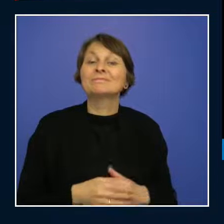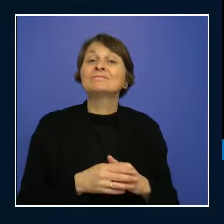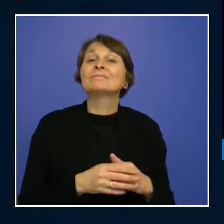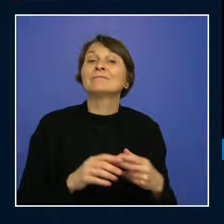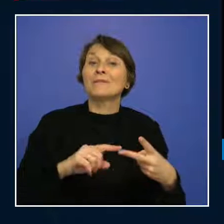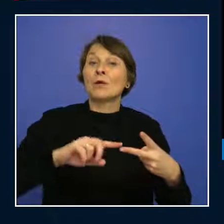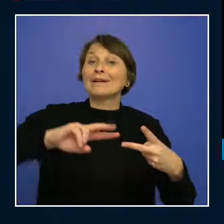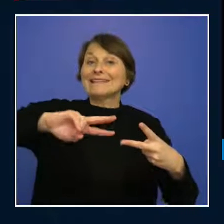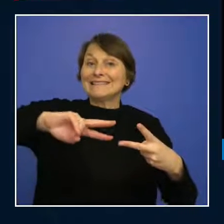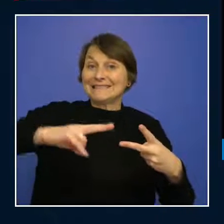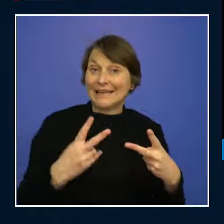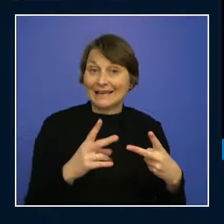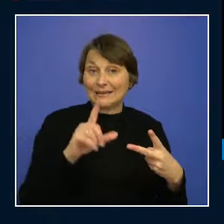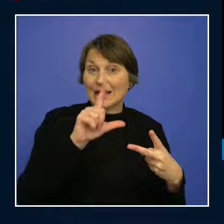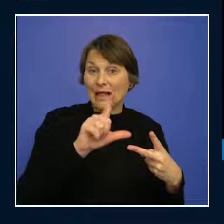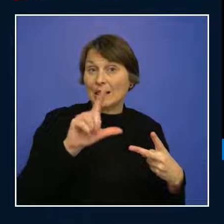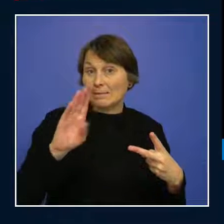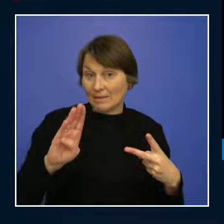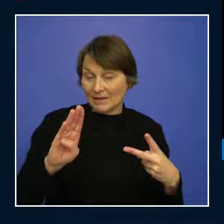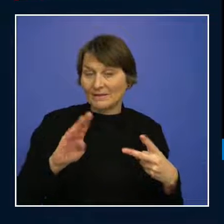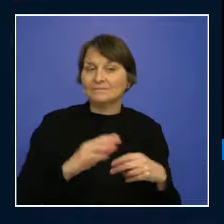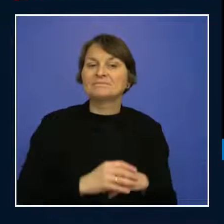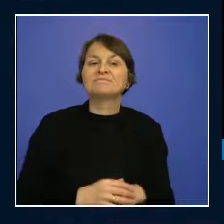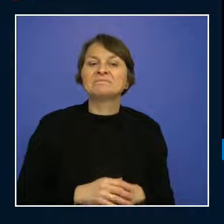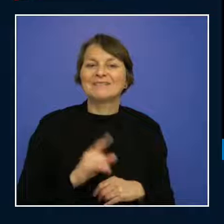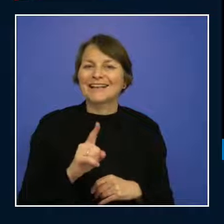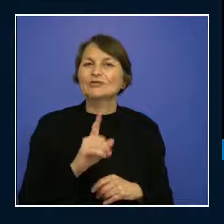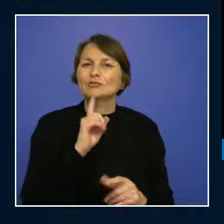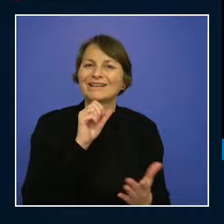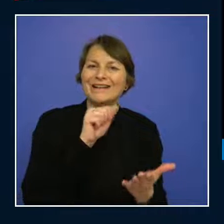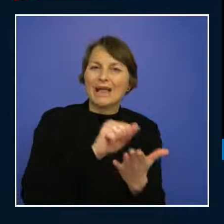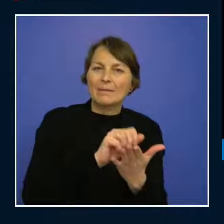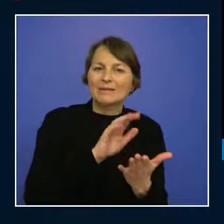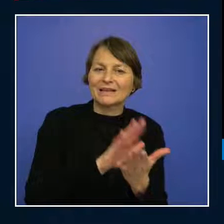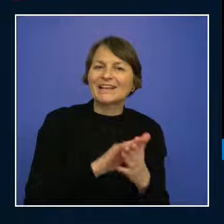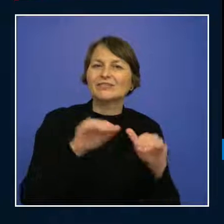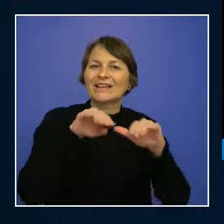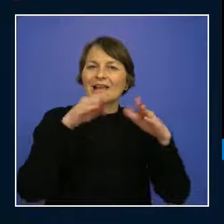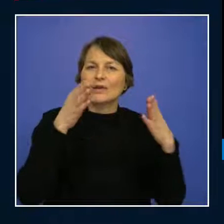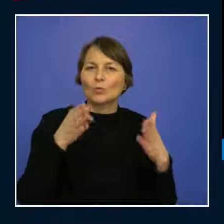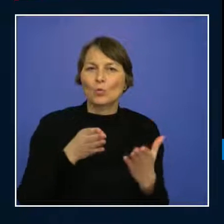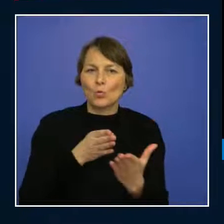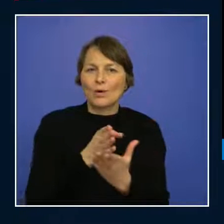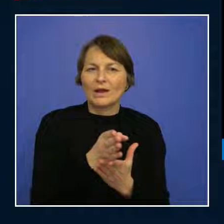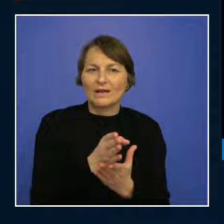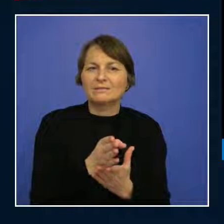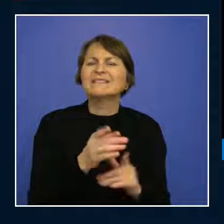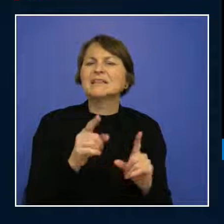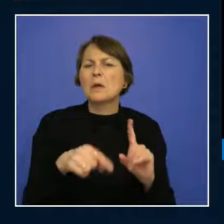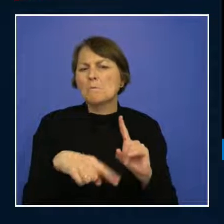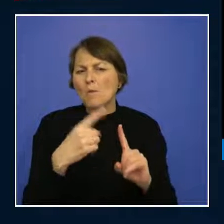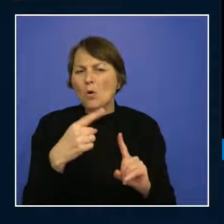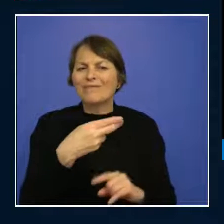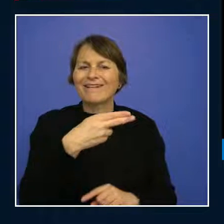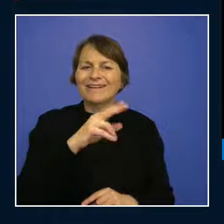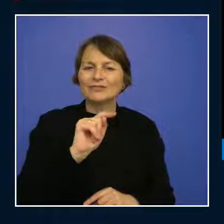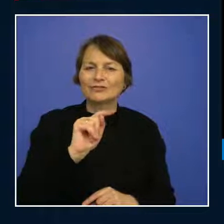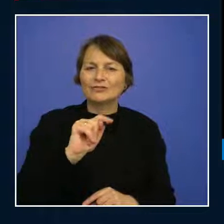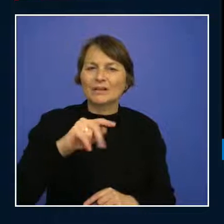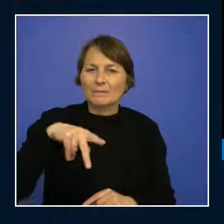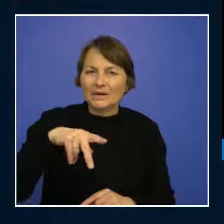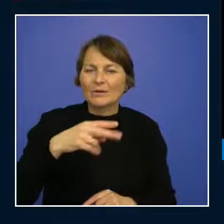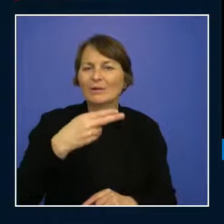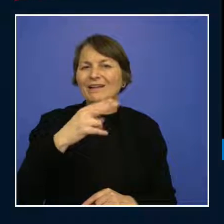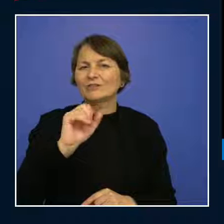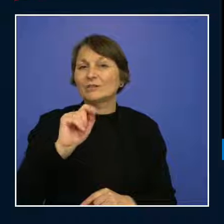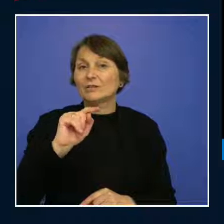about is actually our application gateway. Now, this is more suited for HTTP or HTTPS load balancing when